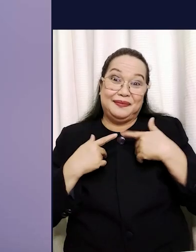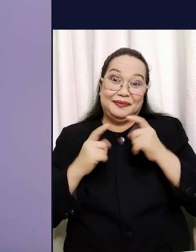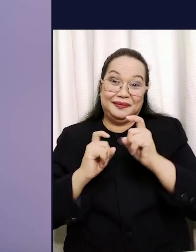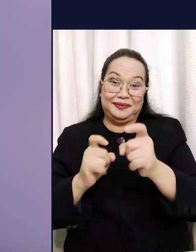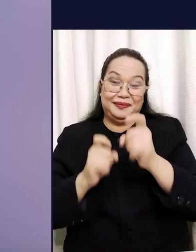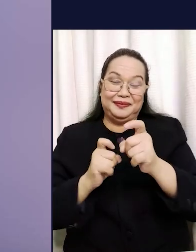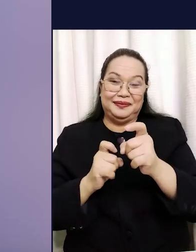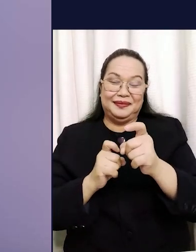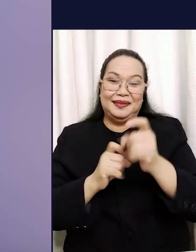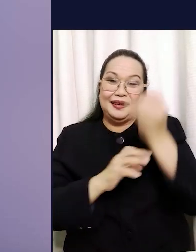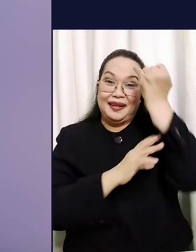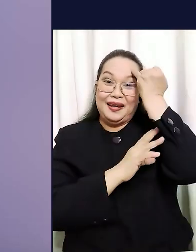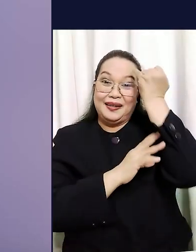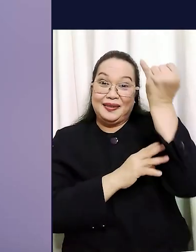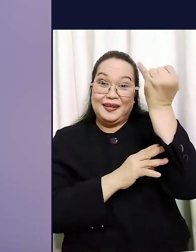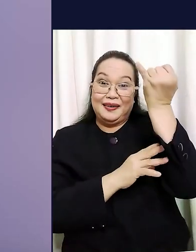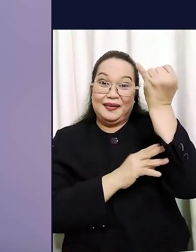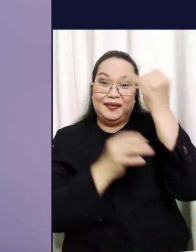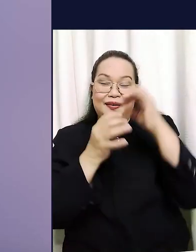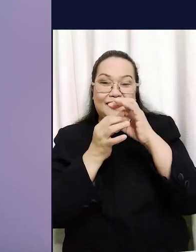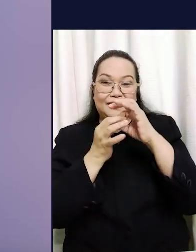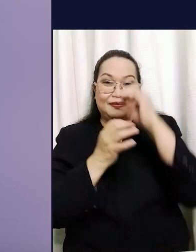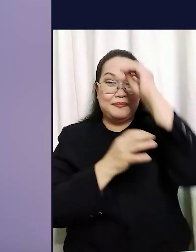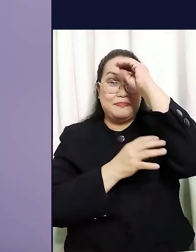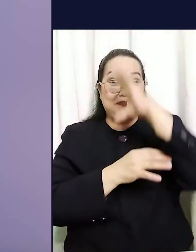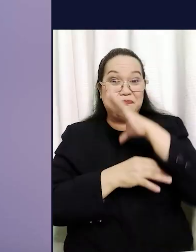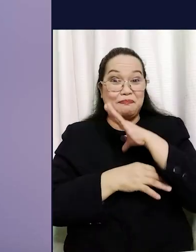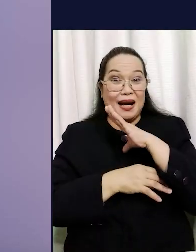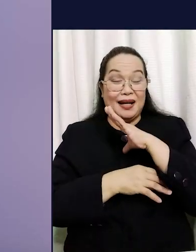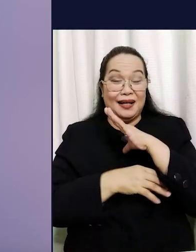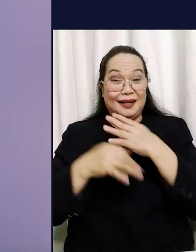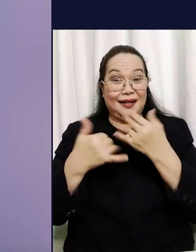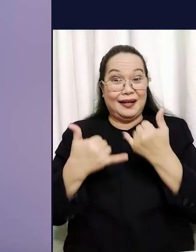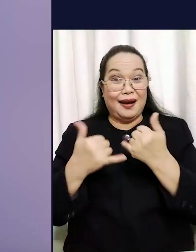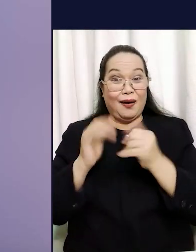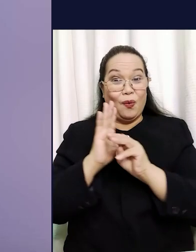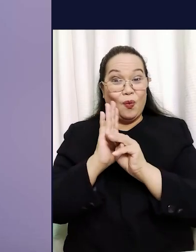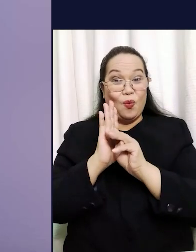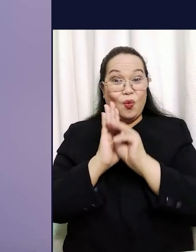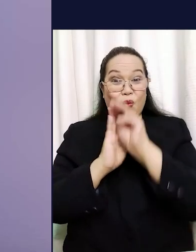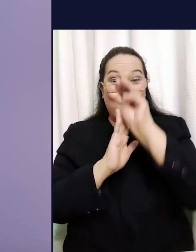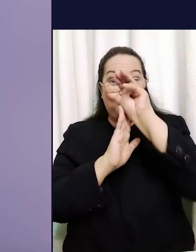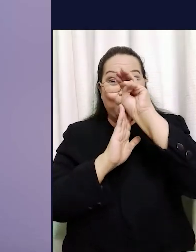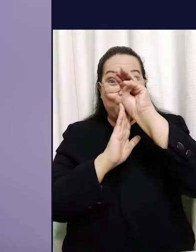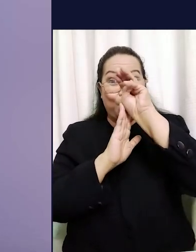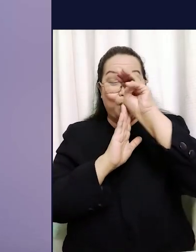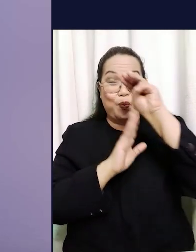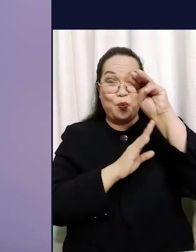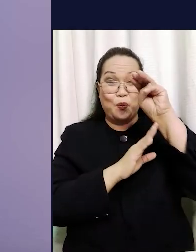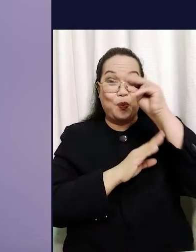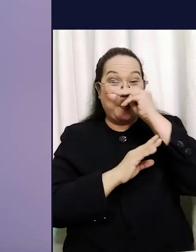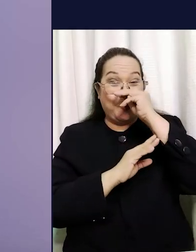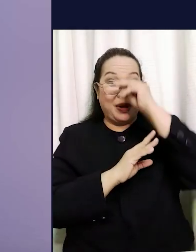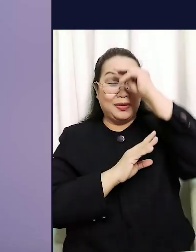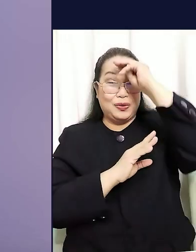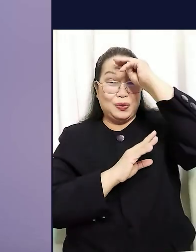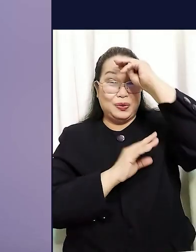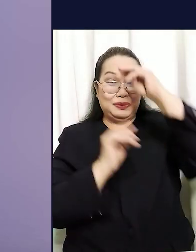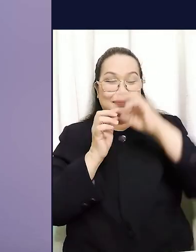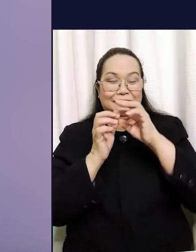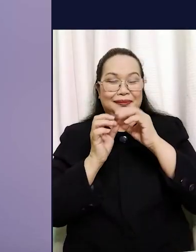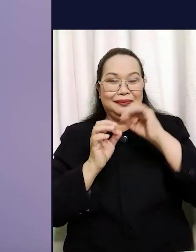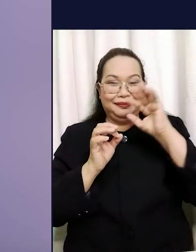Lord Jesus Christ, lalo na si Pedro, yung kanilang mga pagpapahayag. So, nandun po yung mga gifts na yan.